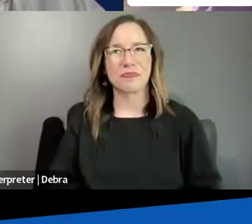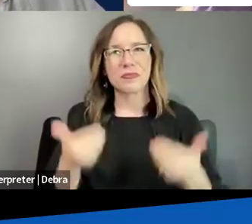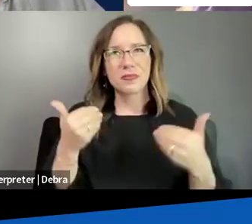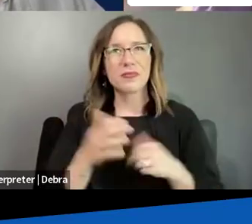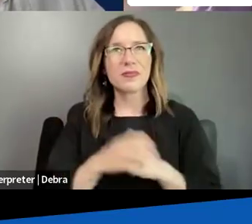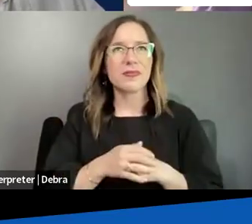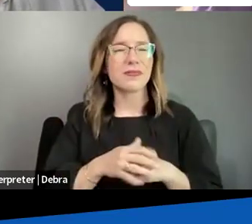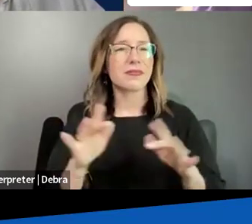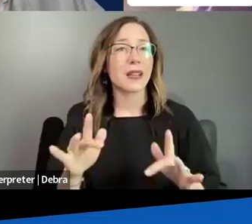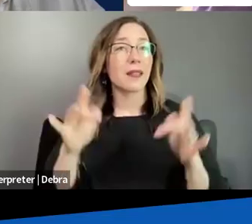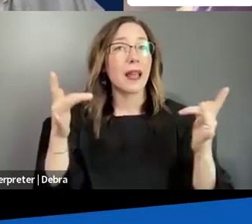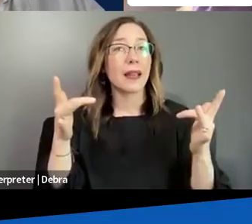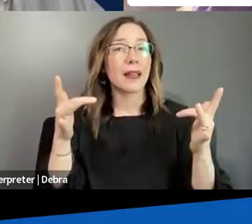lightly